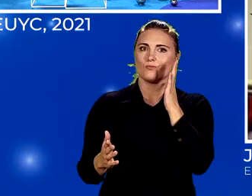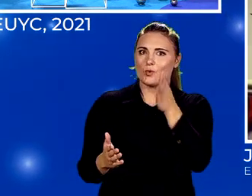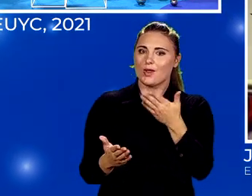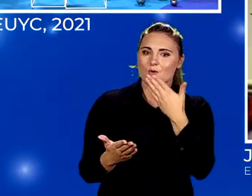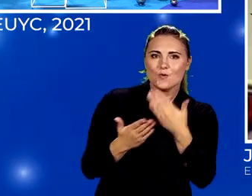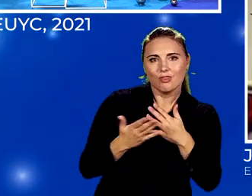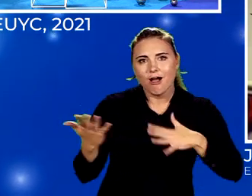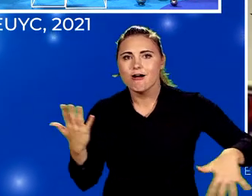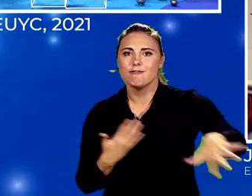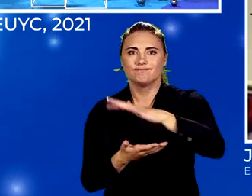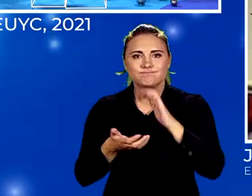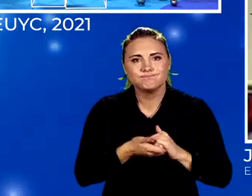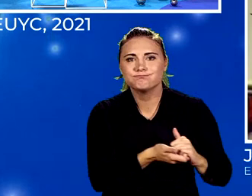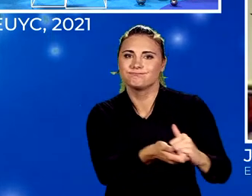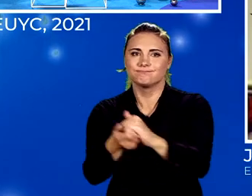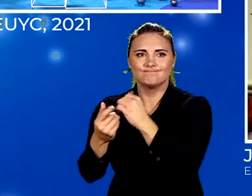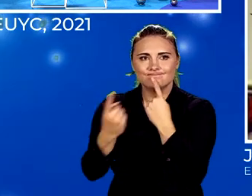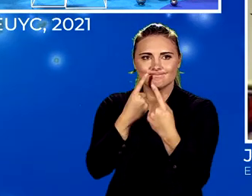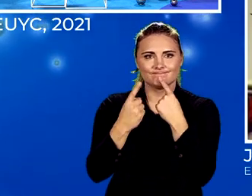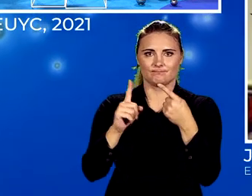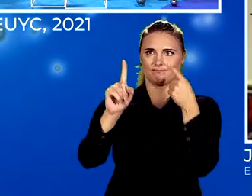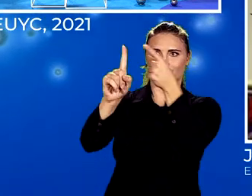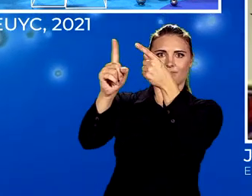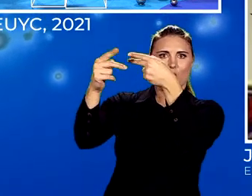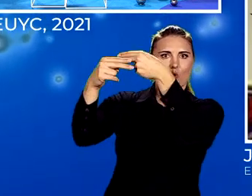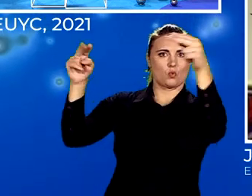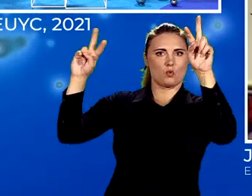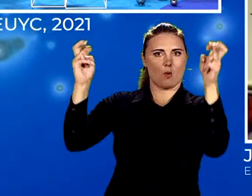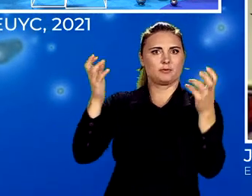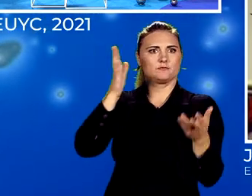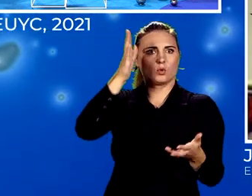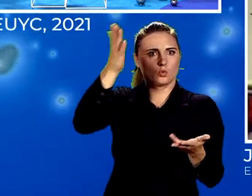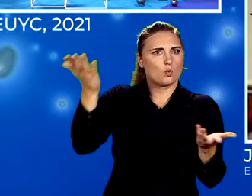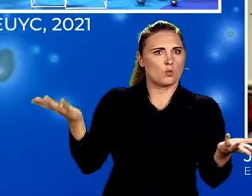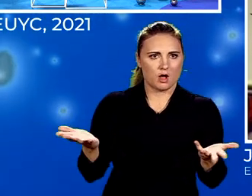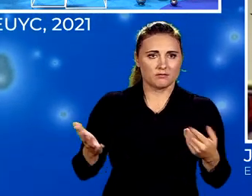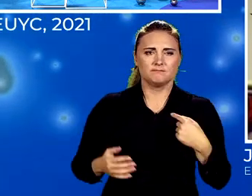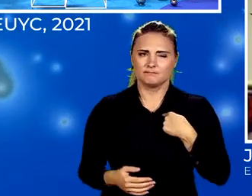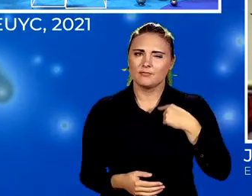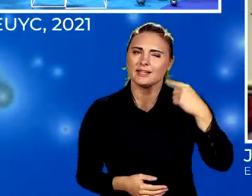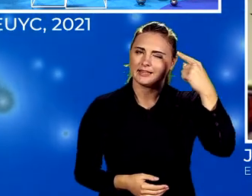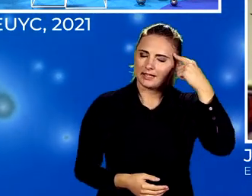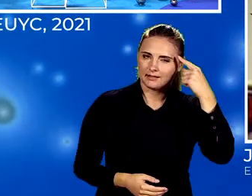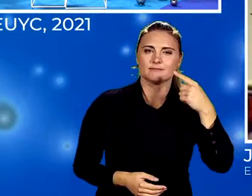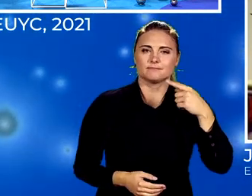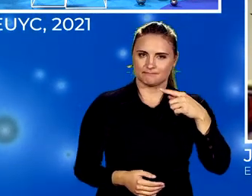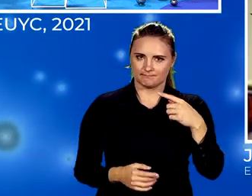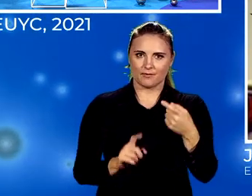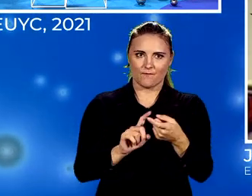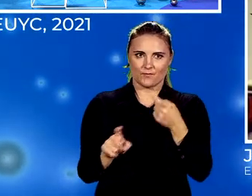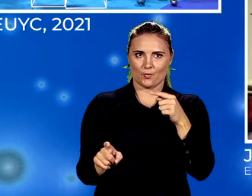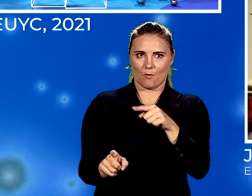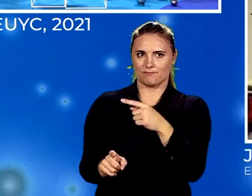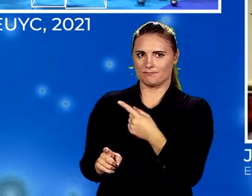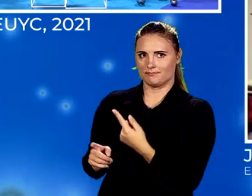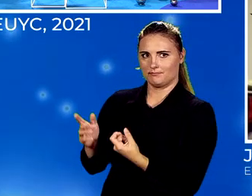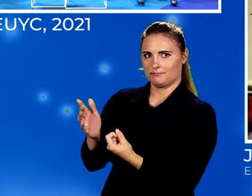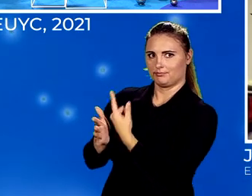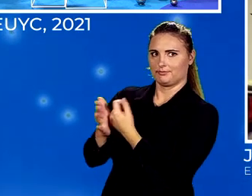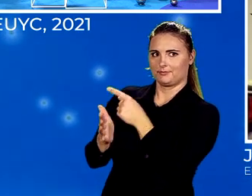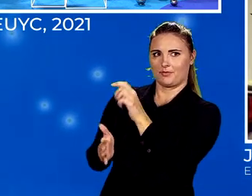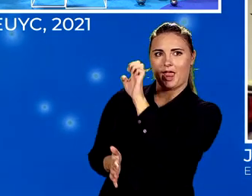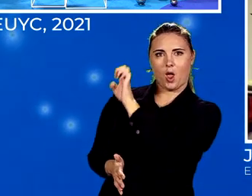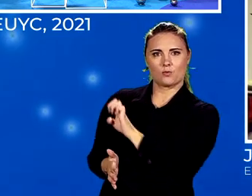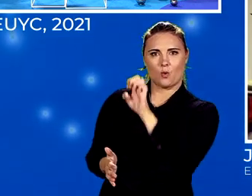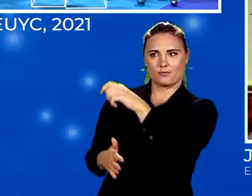in activities there. And I would even say that we can learn a lot from that and implement into the European Youth Dialogue. I would say